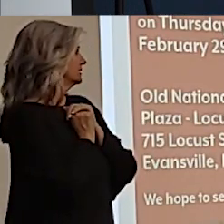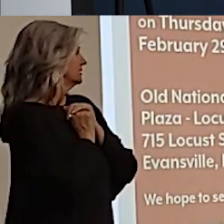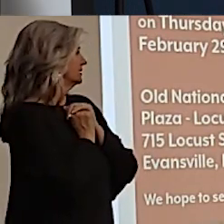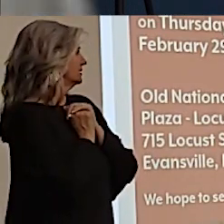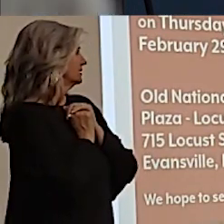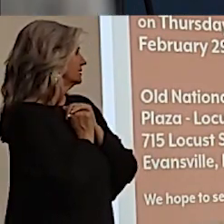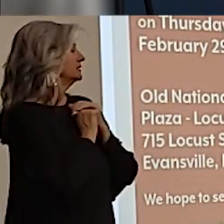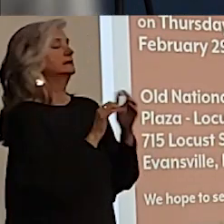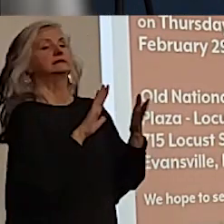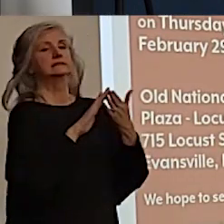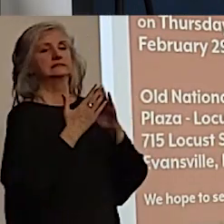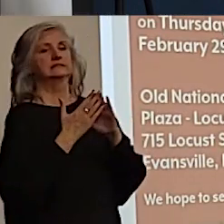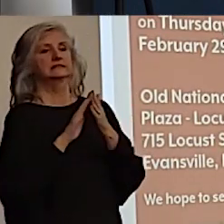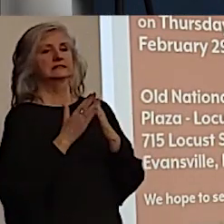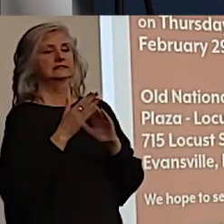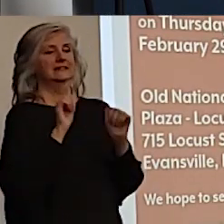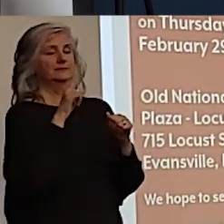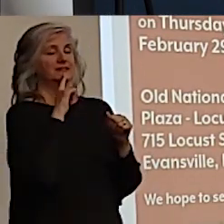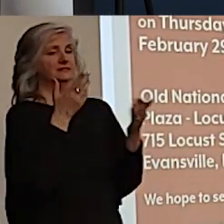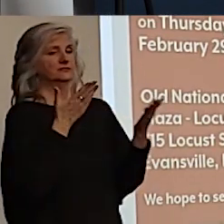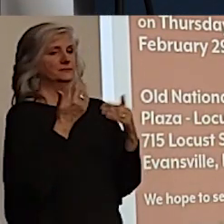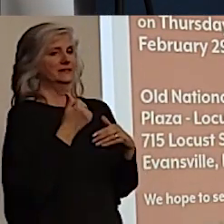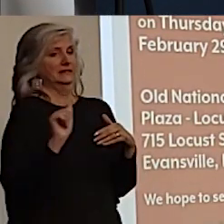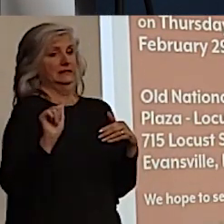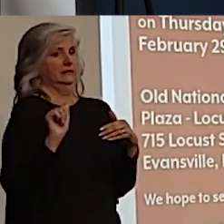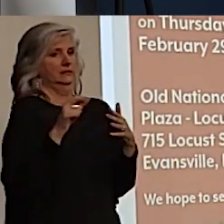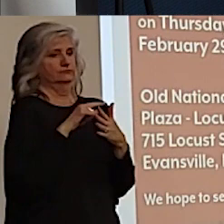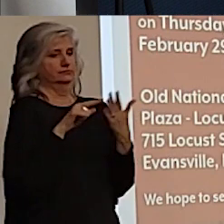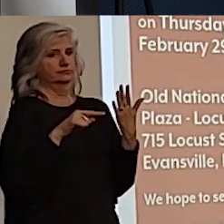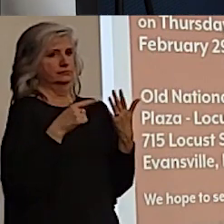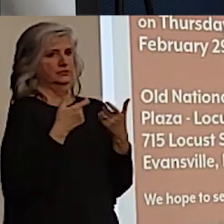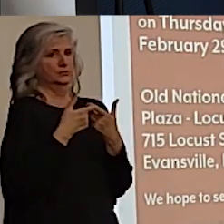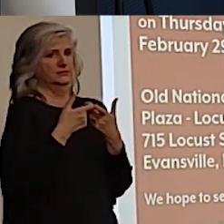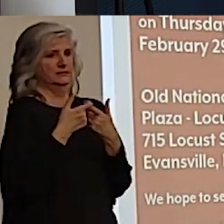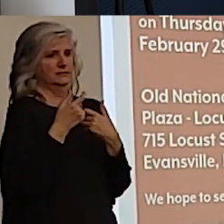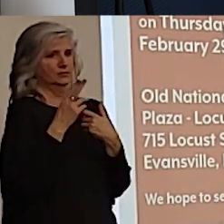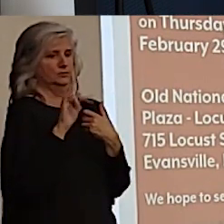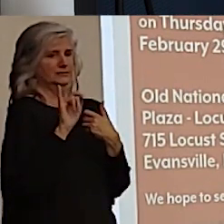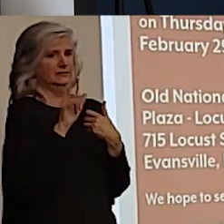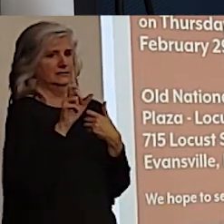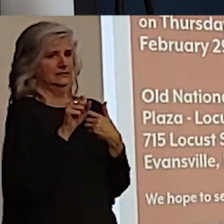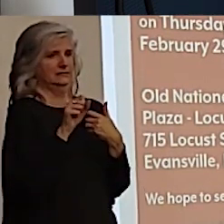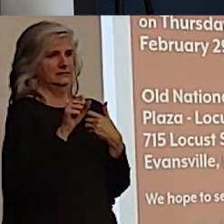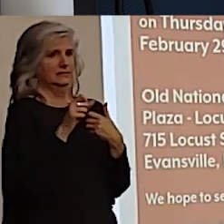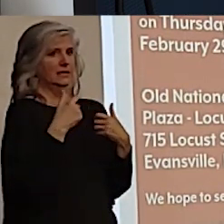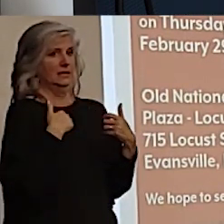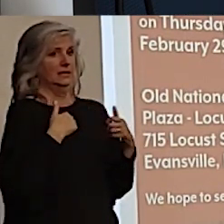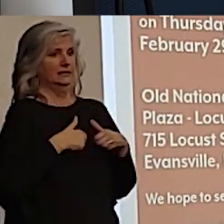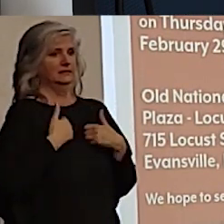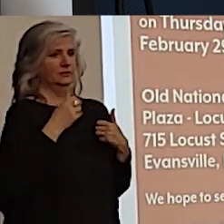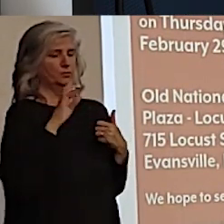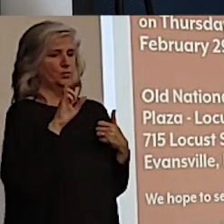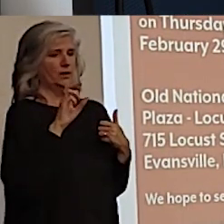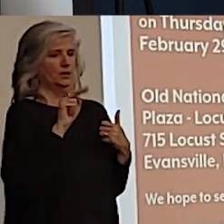these cities and towns could be served by any number of utilities. So just saying, for example, I live in Brownsburg, Indiana.